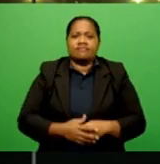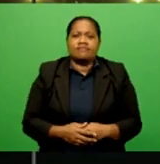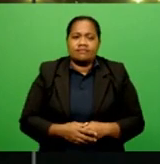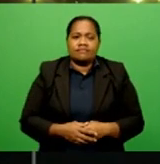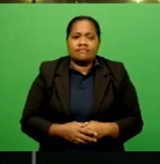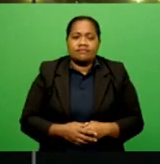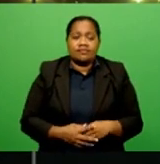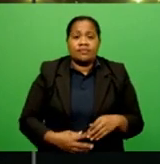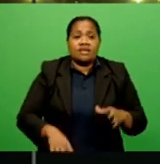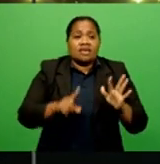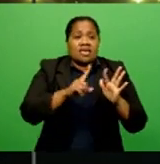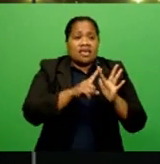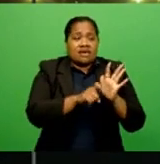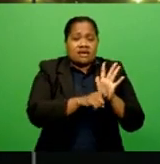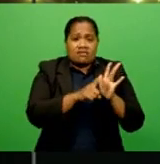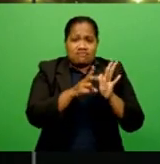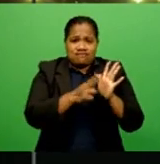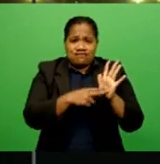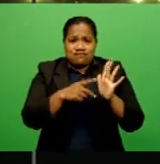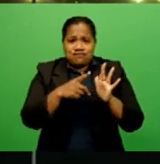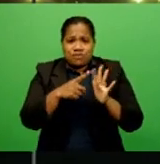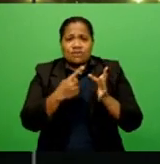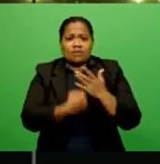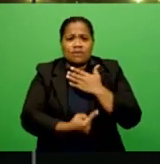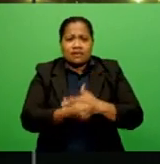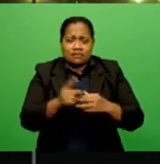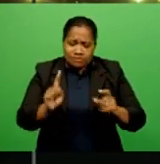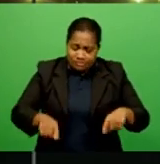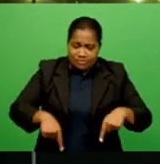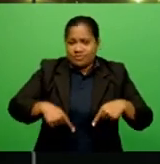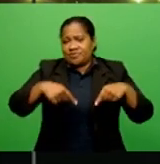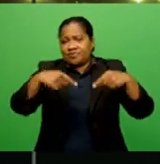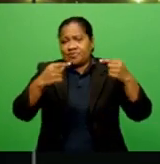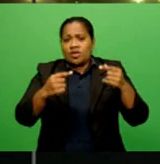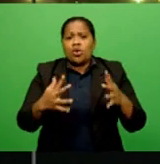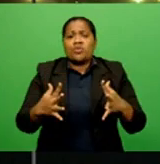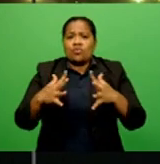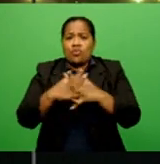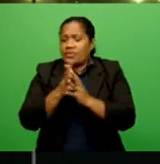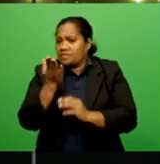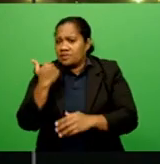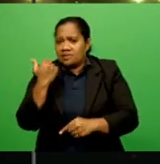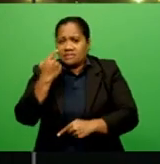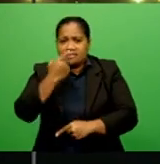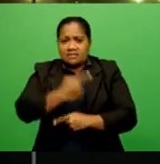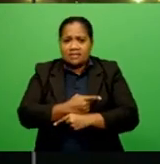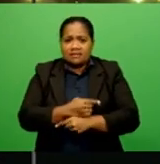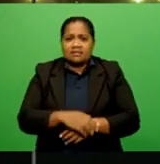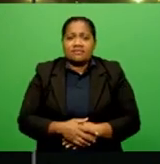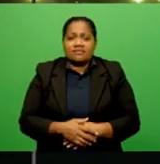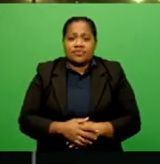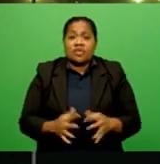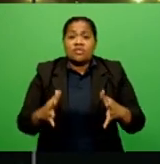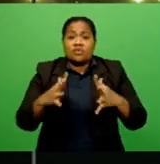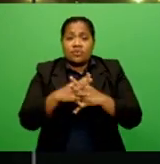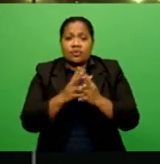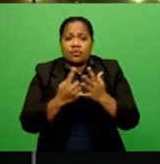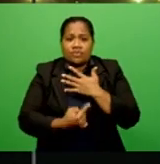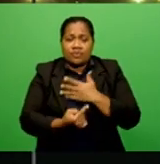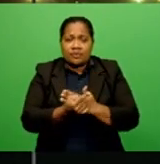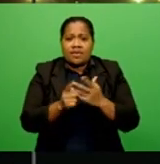final try against the Glasgow Warriors last night was not enough to give the Edinburgh side a win. The Warriors edged